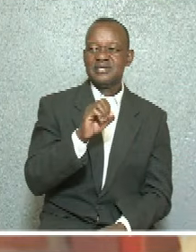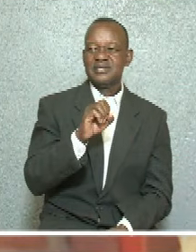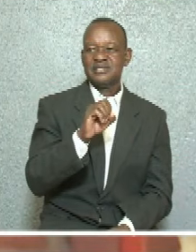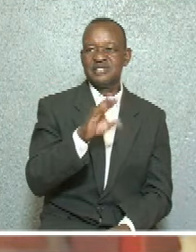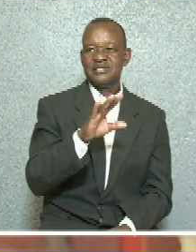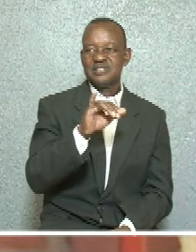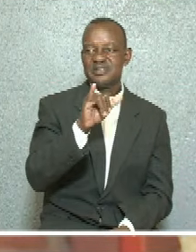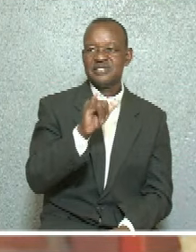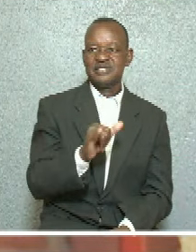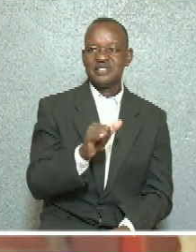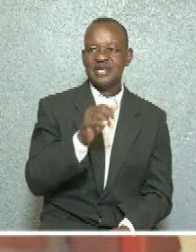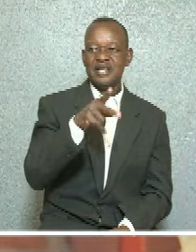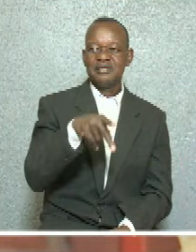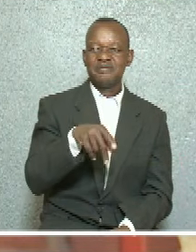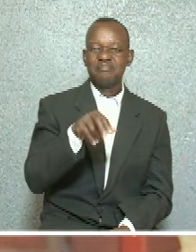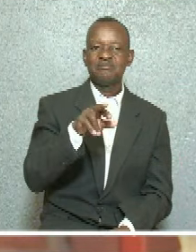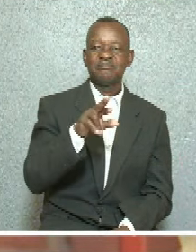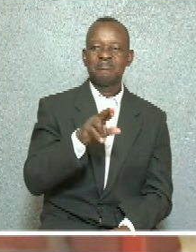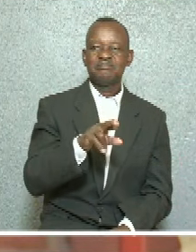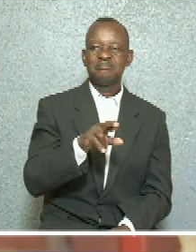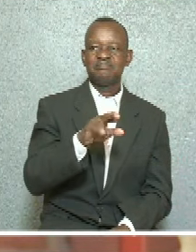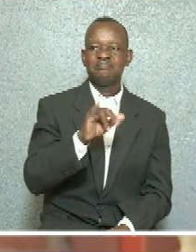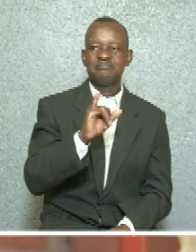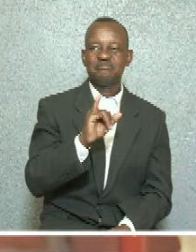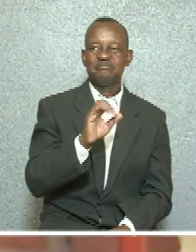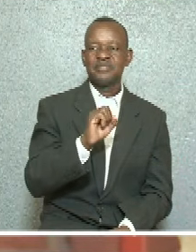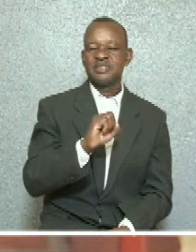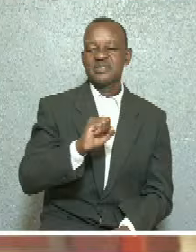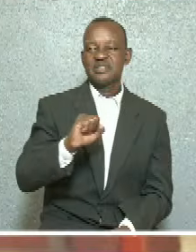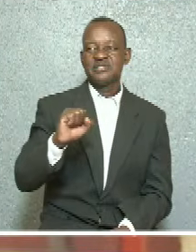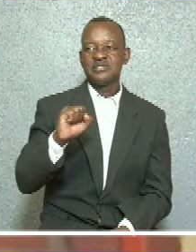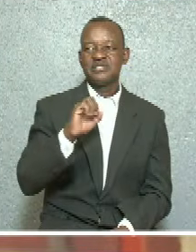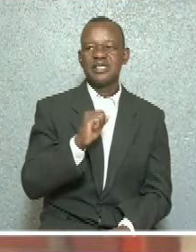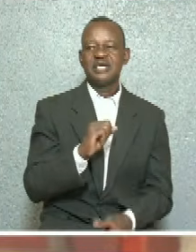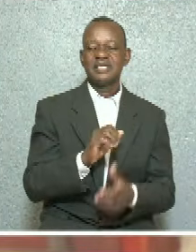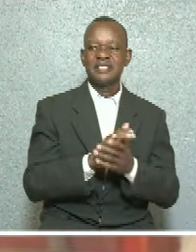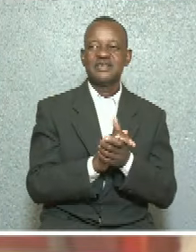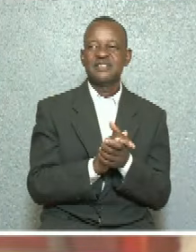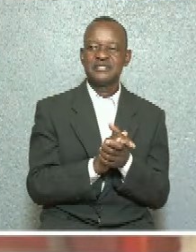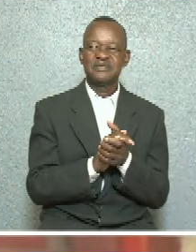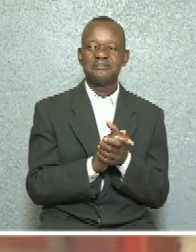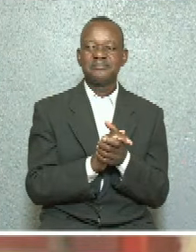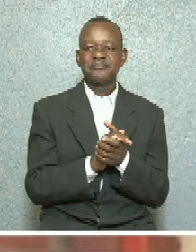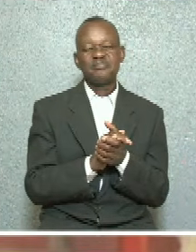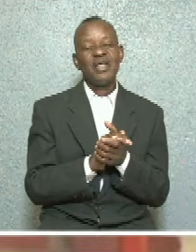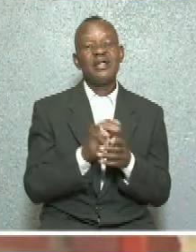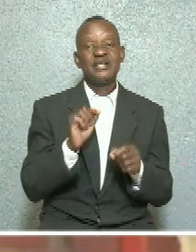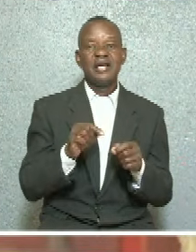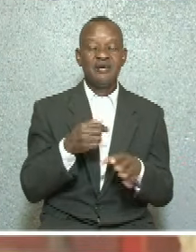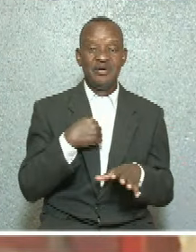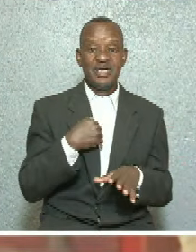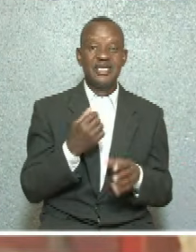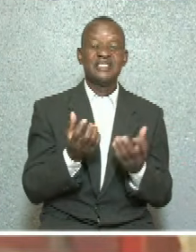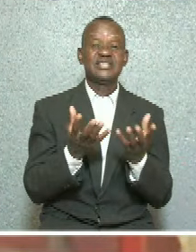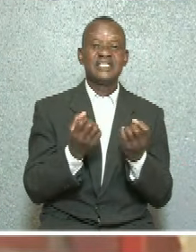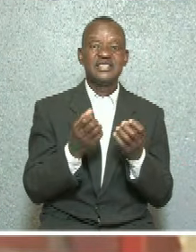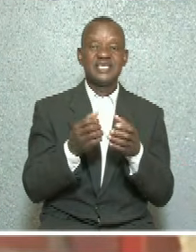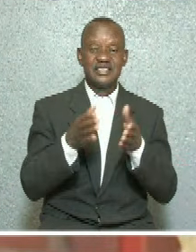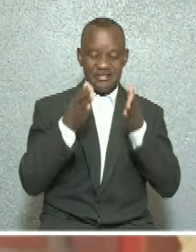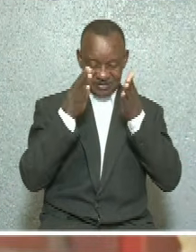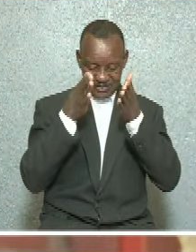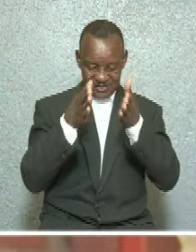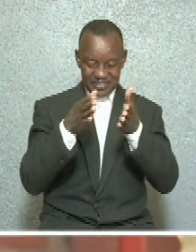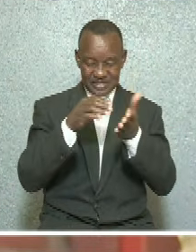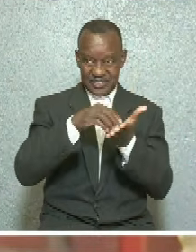as I was about to finish with my high school, because of the time, I had to break it down. So I started then only with